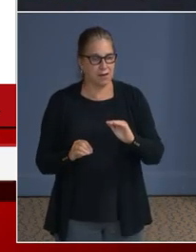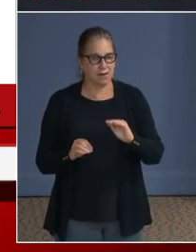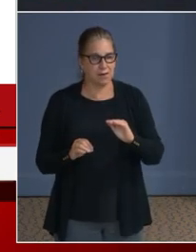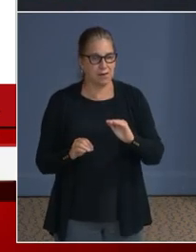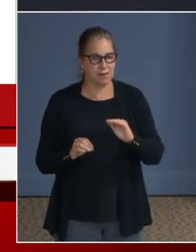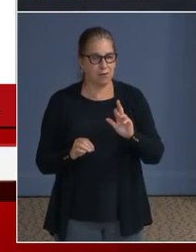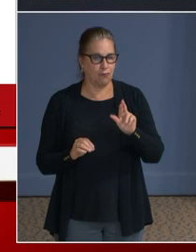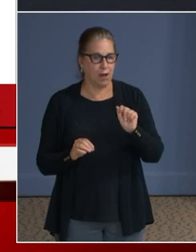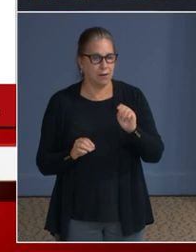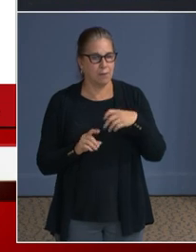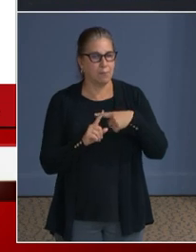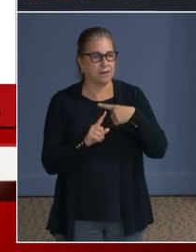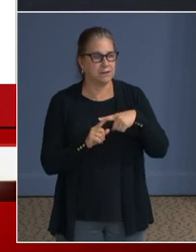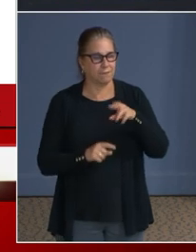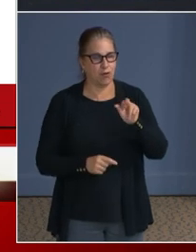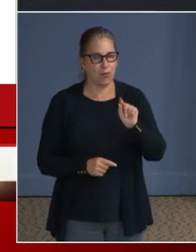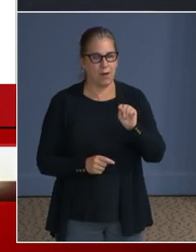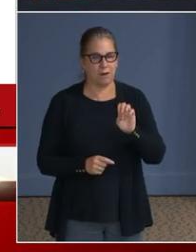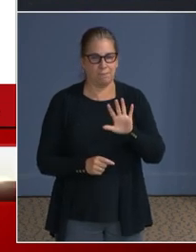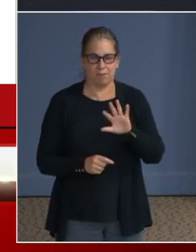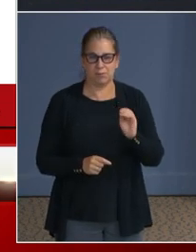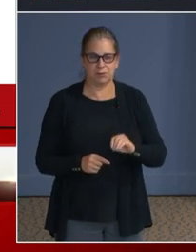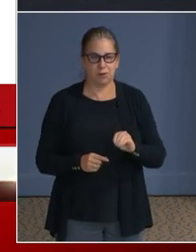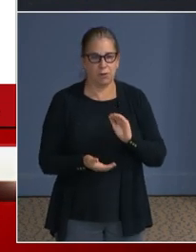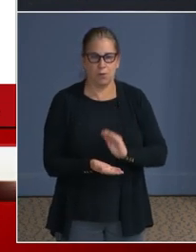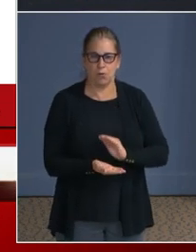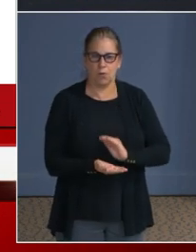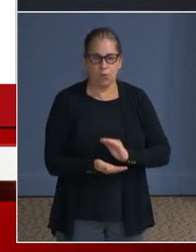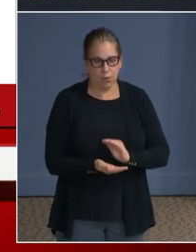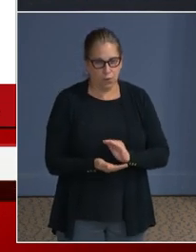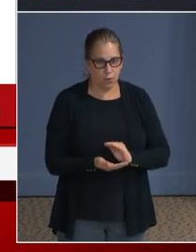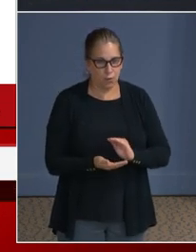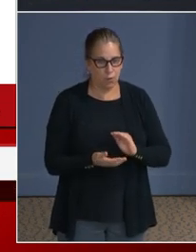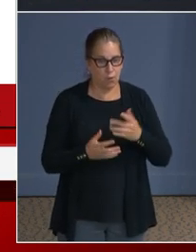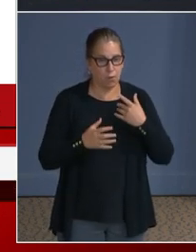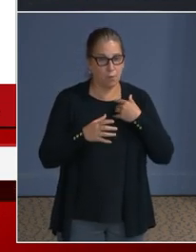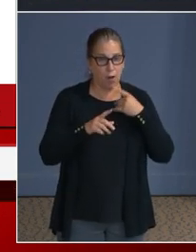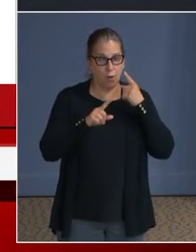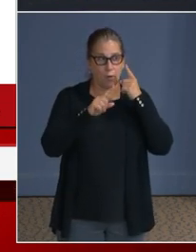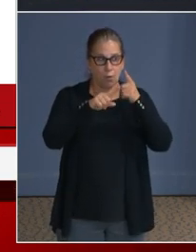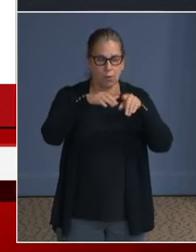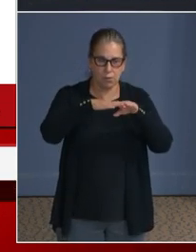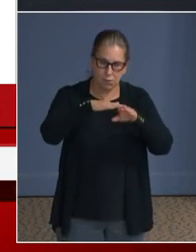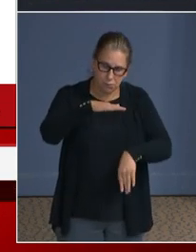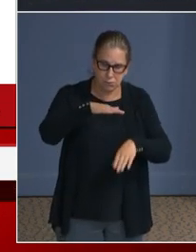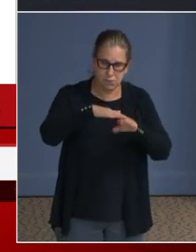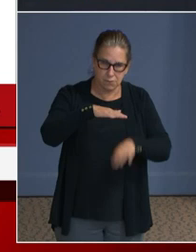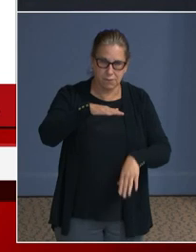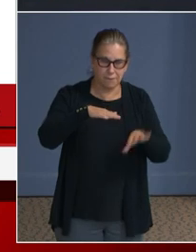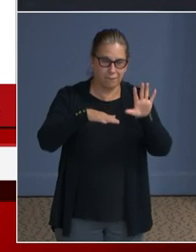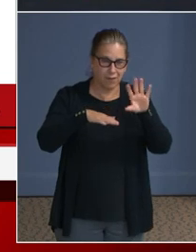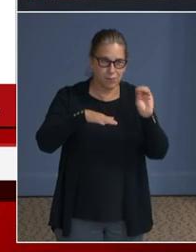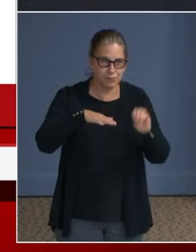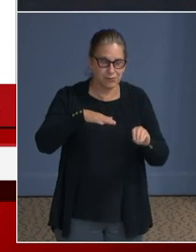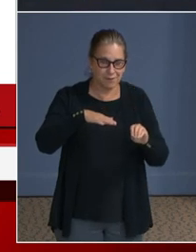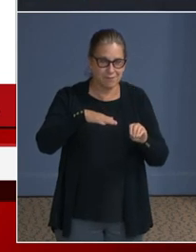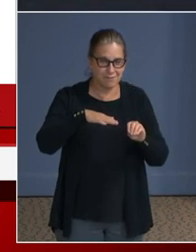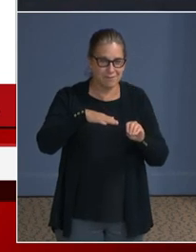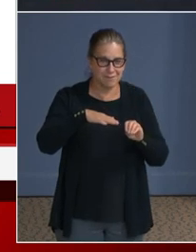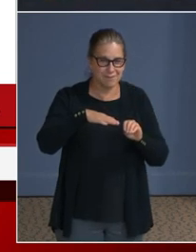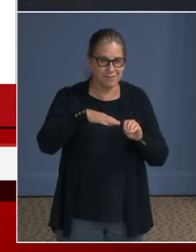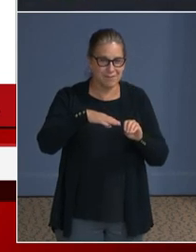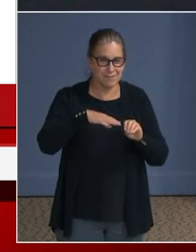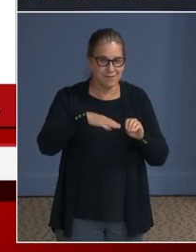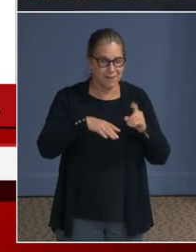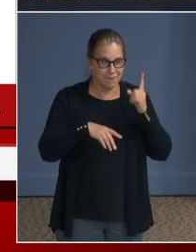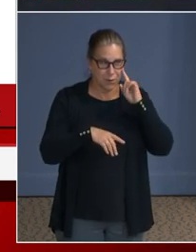used to look at it that we wanted that goal number to be below 5% or 10% previously for 7